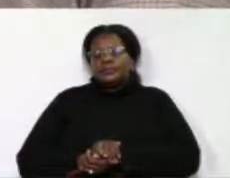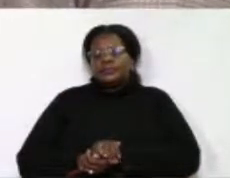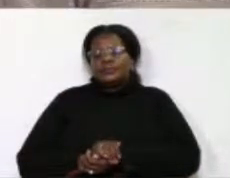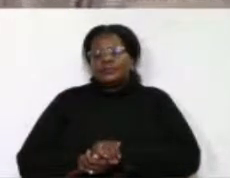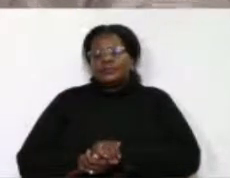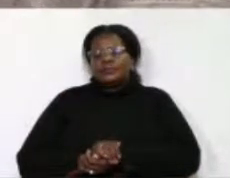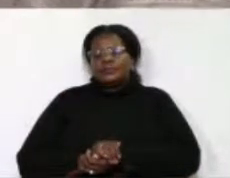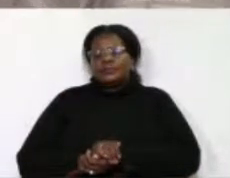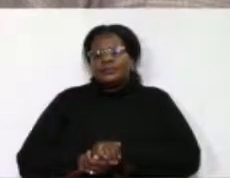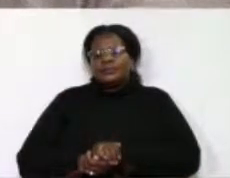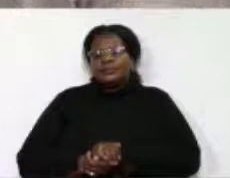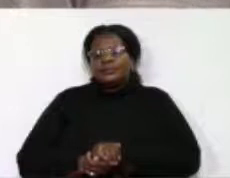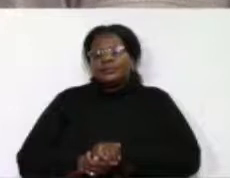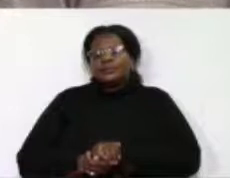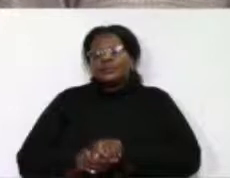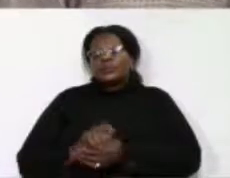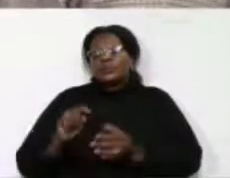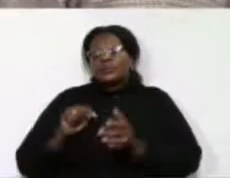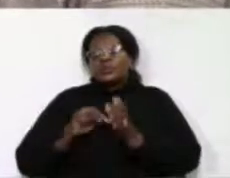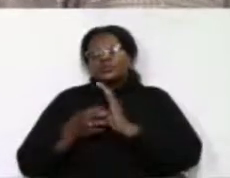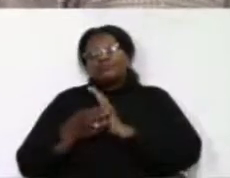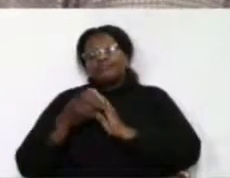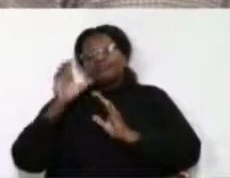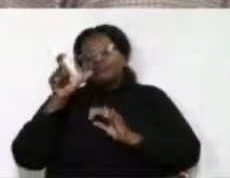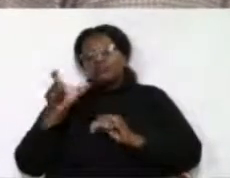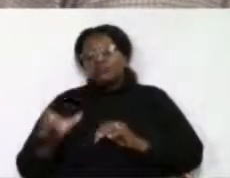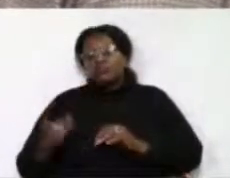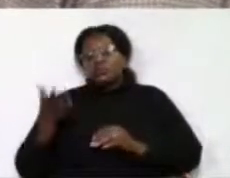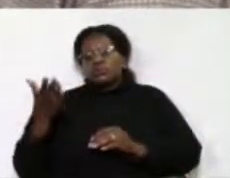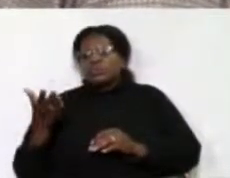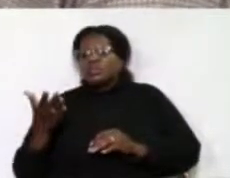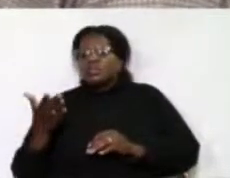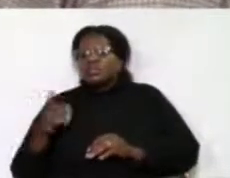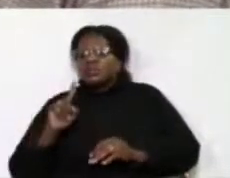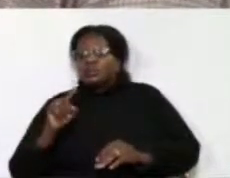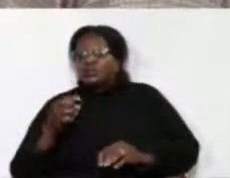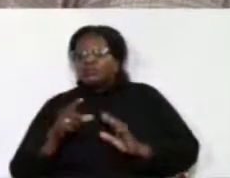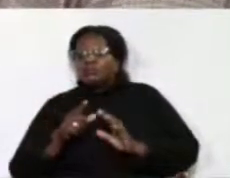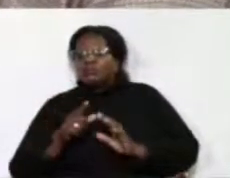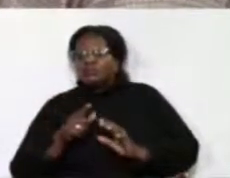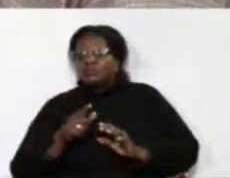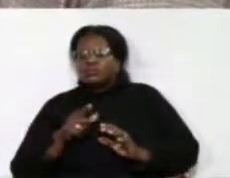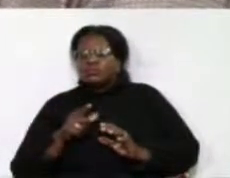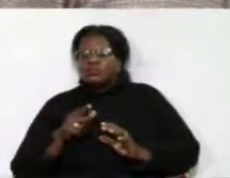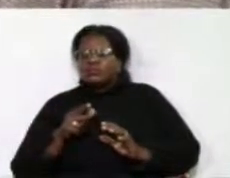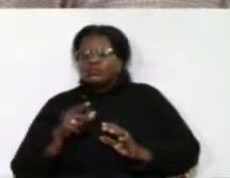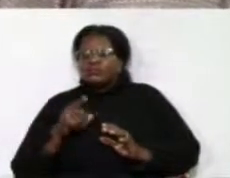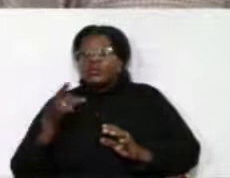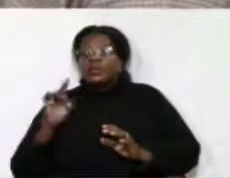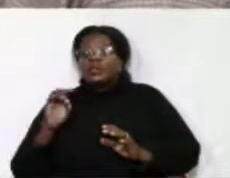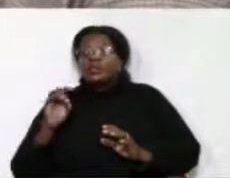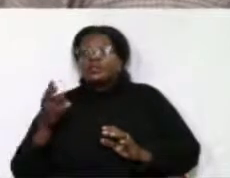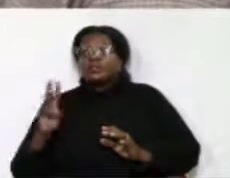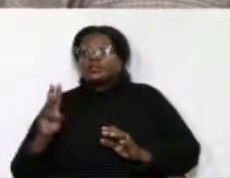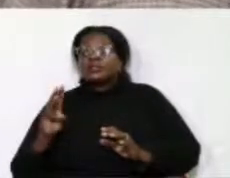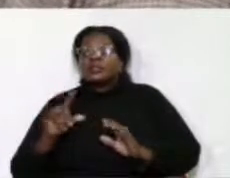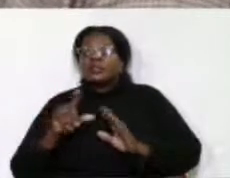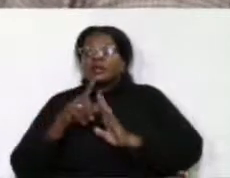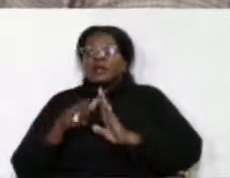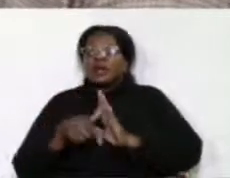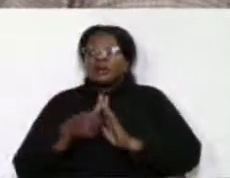Yeah. So It's $181 an hour. Yeah. We're doing all of these things. It's going to take 6 hours. 6